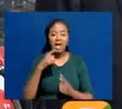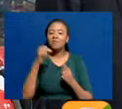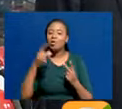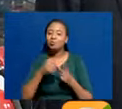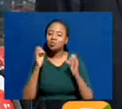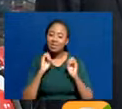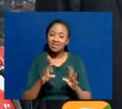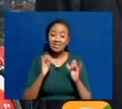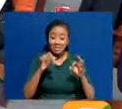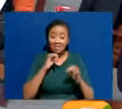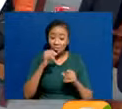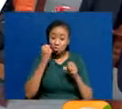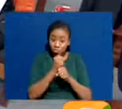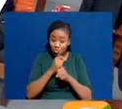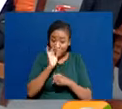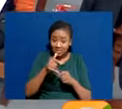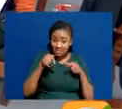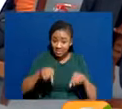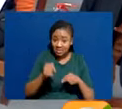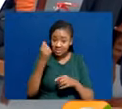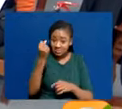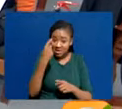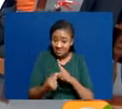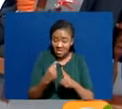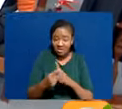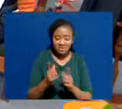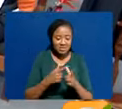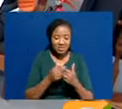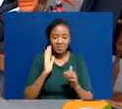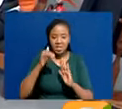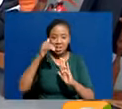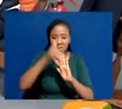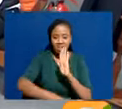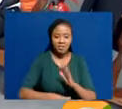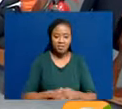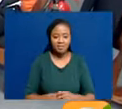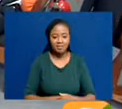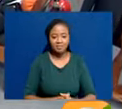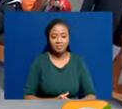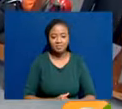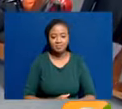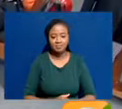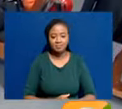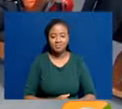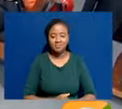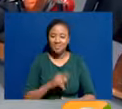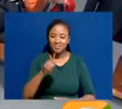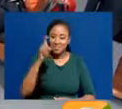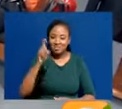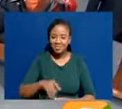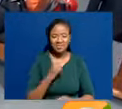we don't do it in these 5 years, this city will slide into anarchy. Yeah. We'll just have to let go of it. It must be